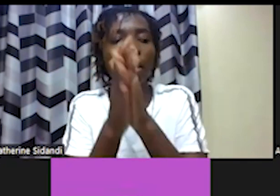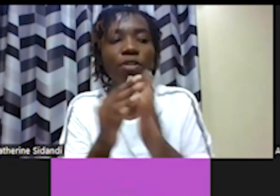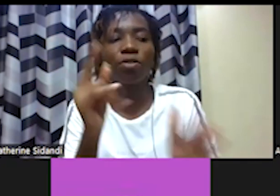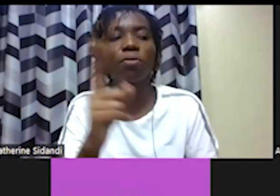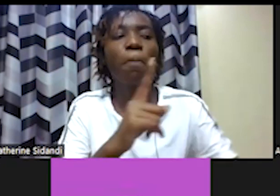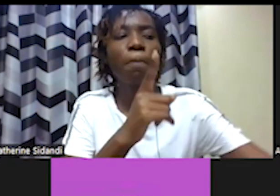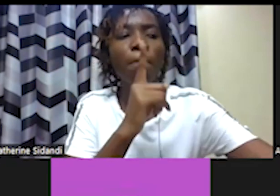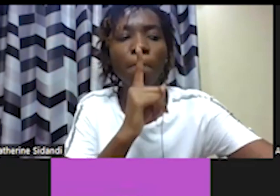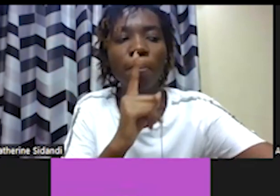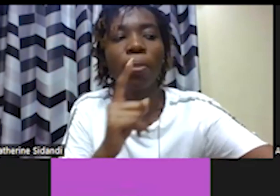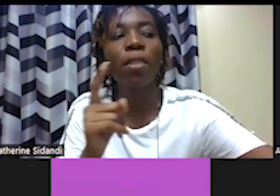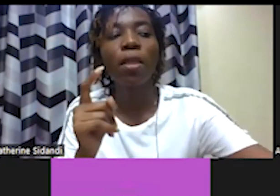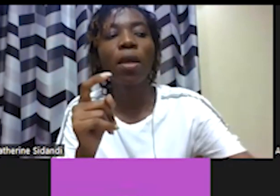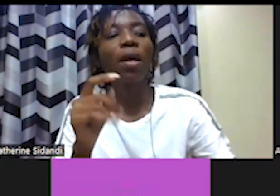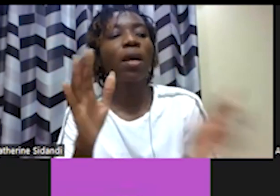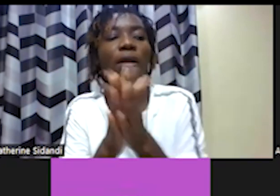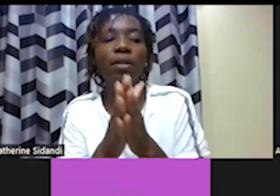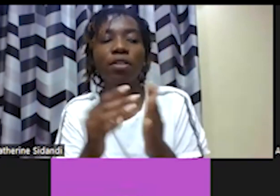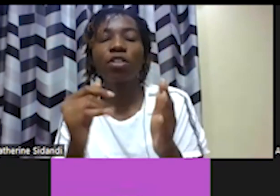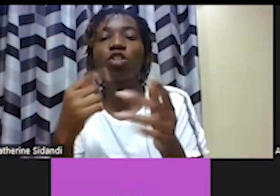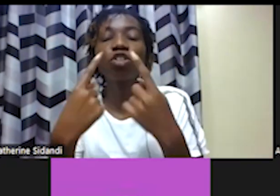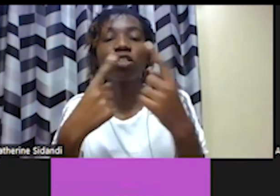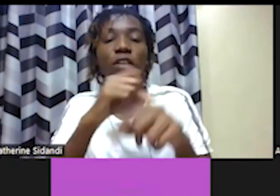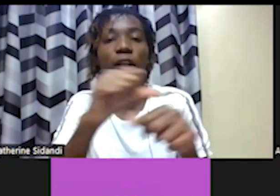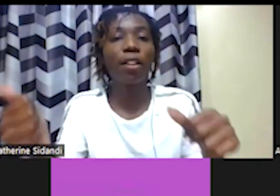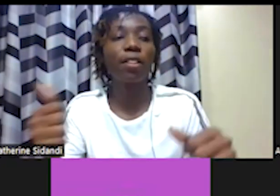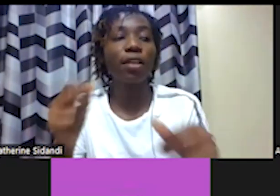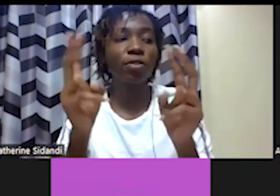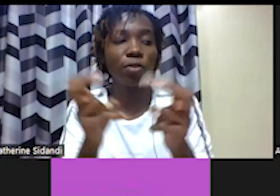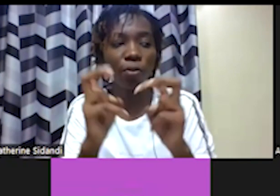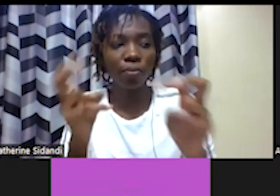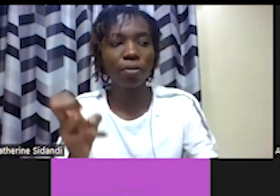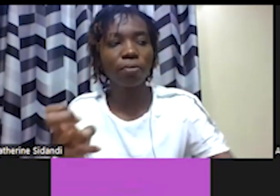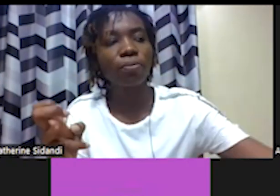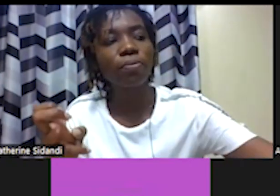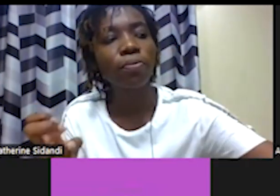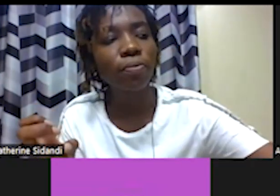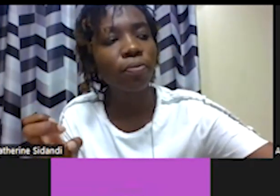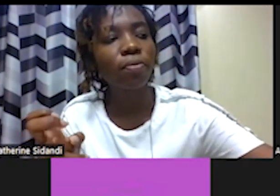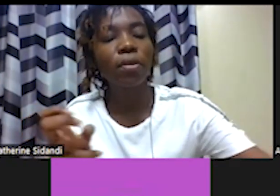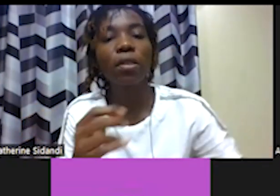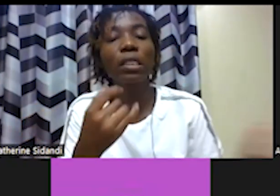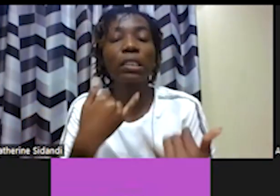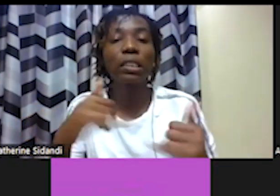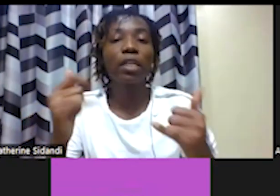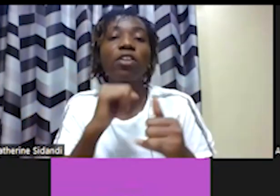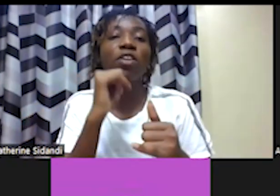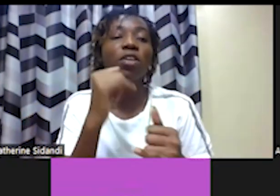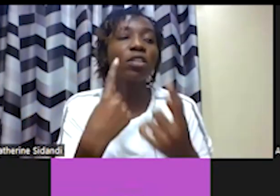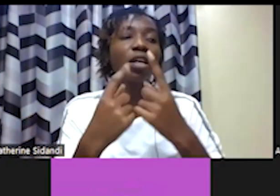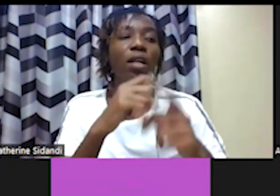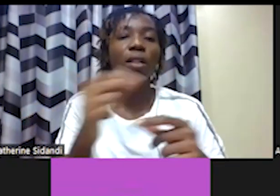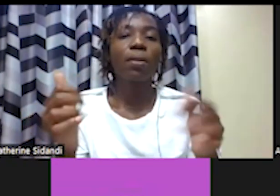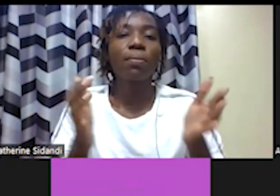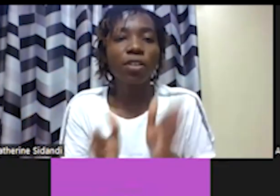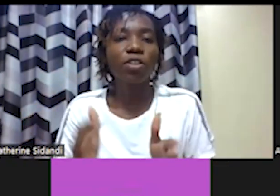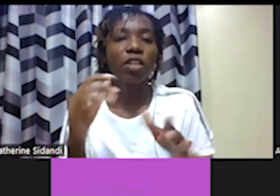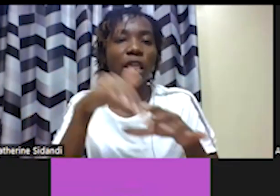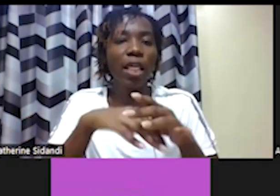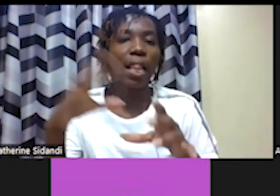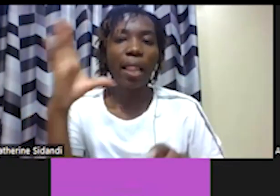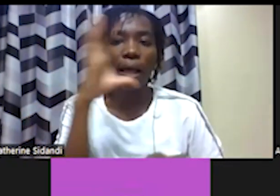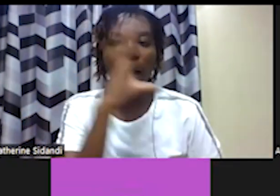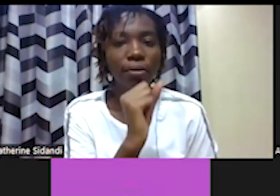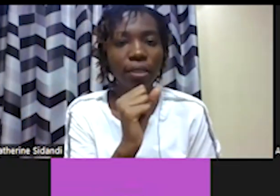Let us discuss another topic. And just say, please let us not discuss this other person in their absence. You